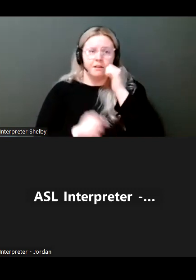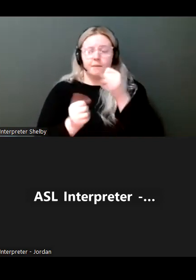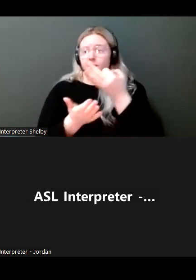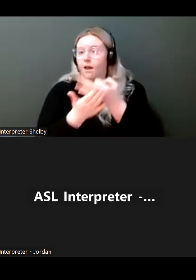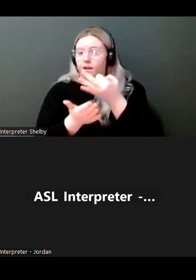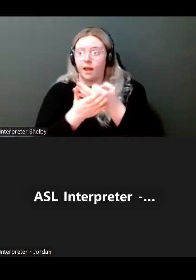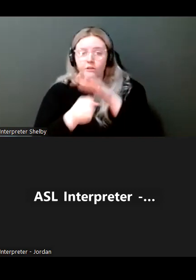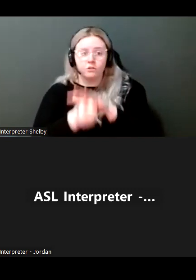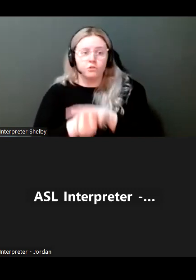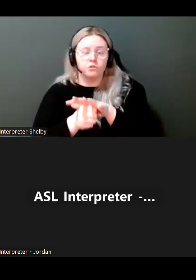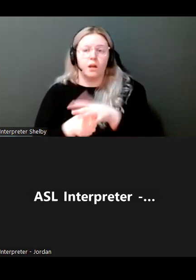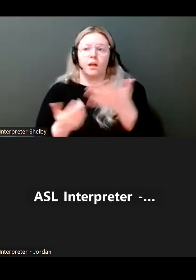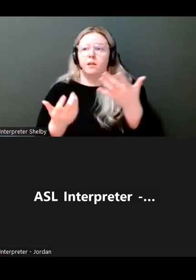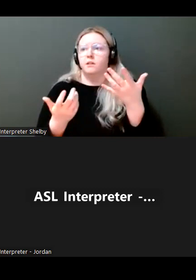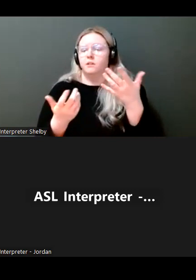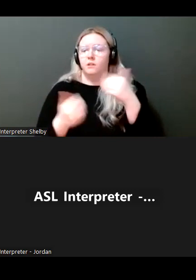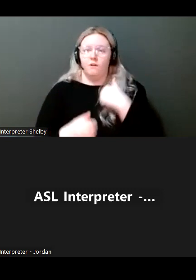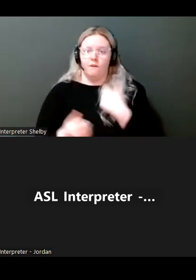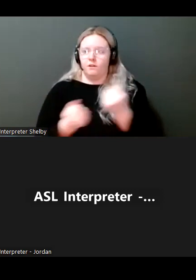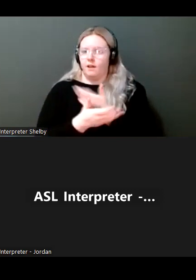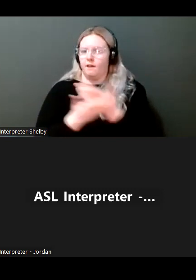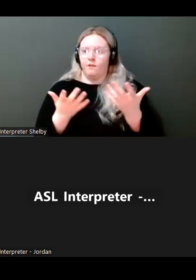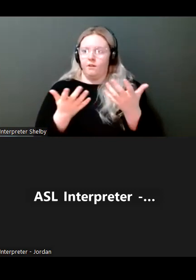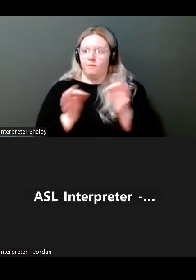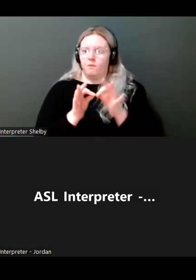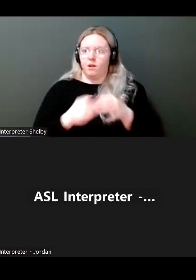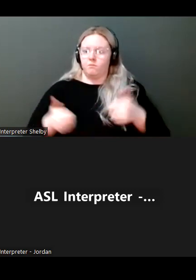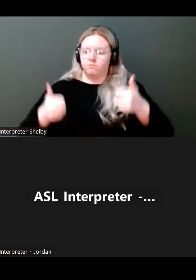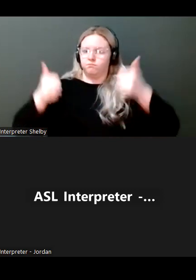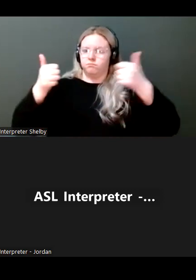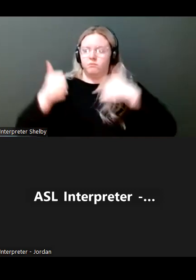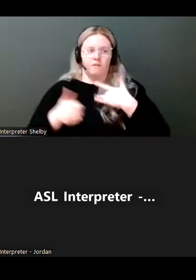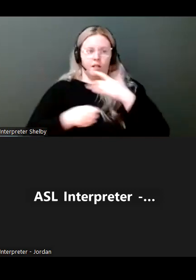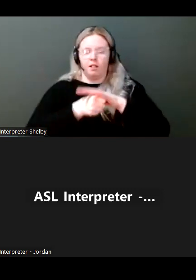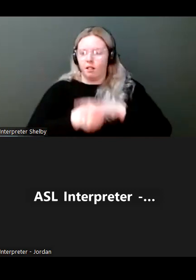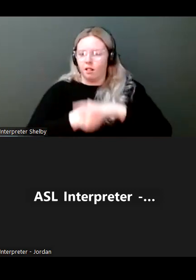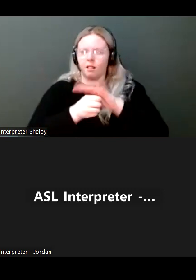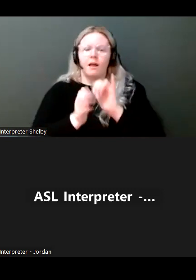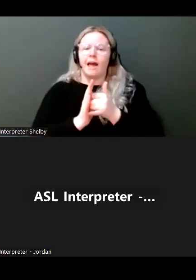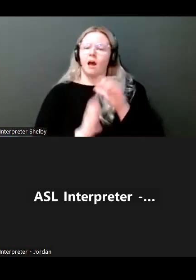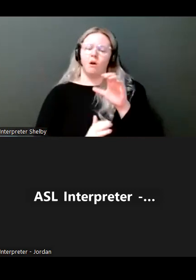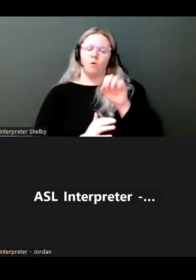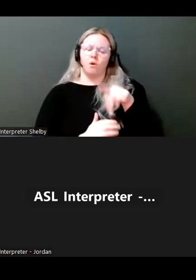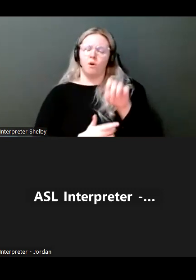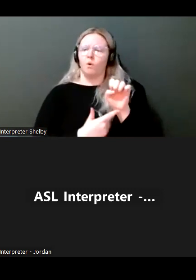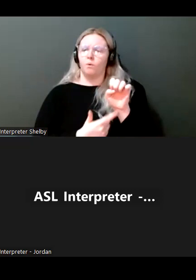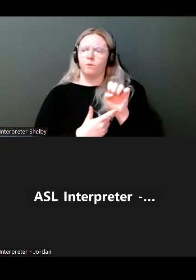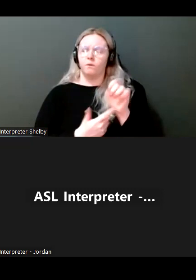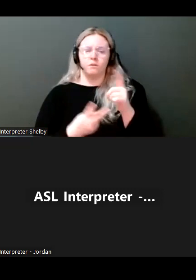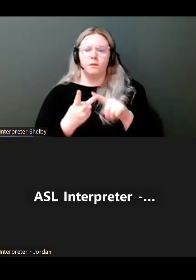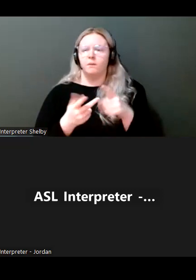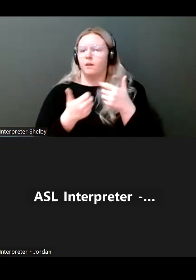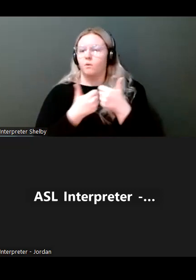stressors, with everything being so expensive these days. It might be relationship stressors,